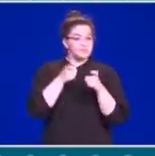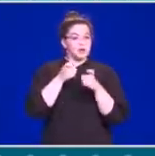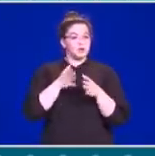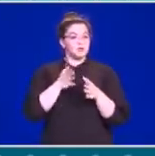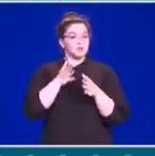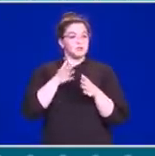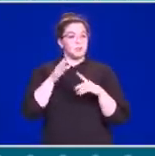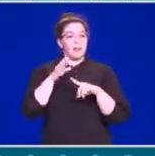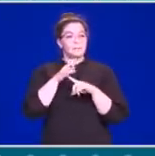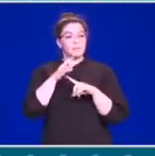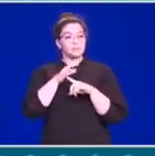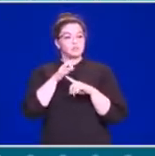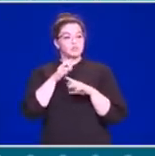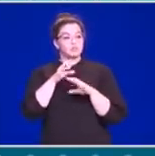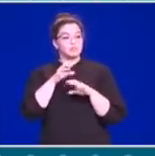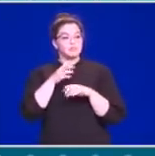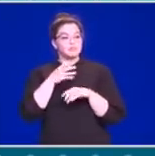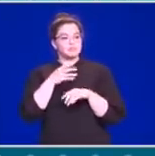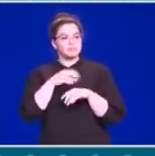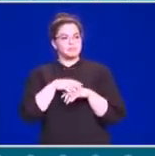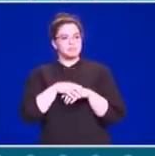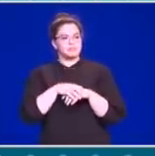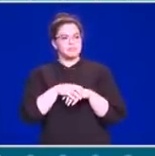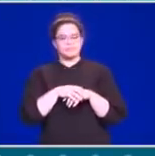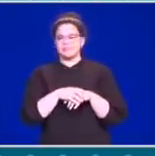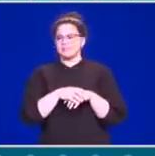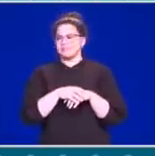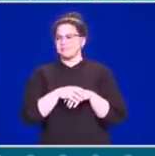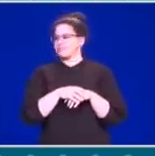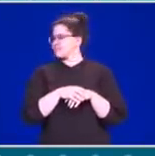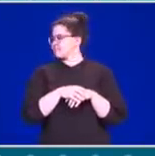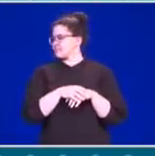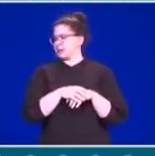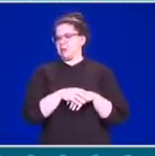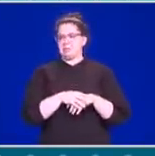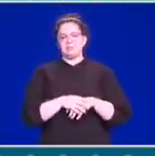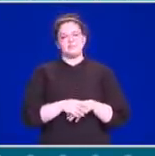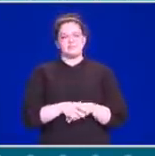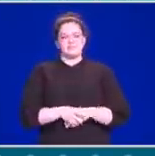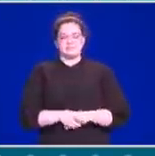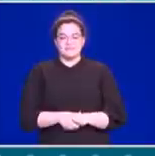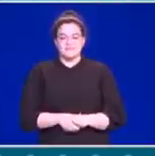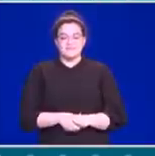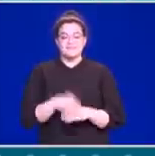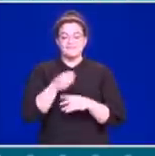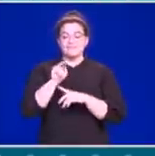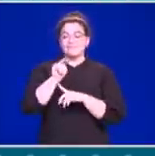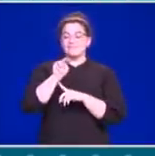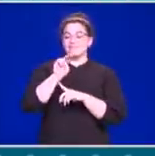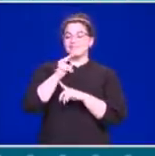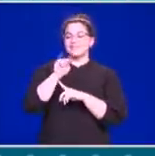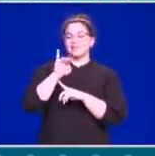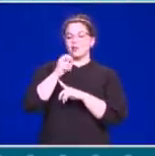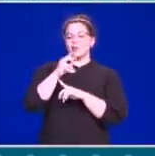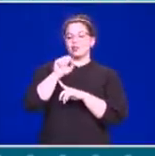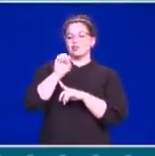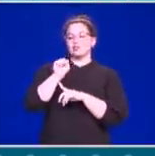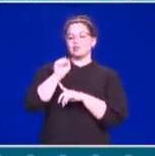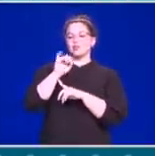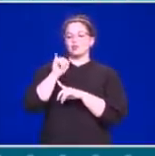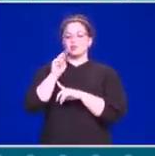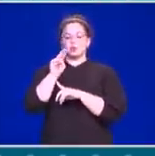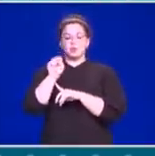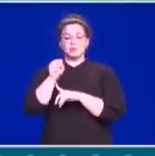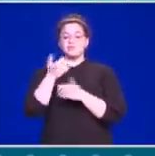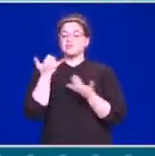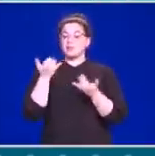Perry, and the Census Bureau's Race and Ethnicity Research and Outreach Director, Nicholas Jones. We will now begin with our